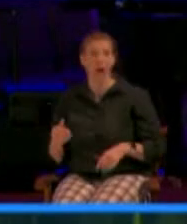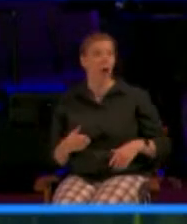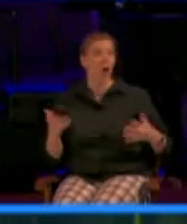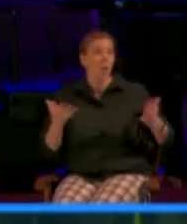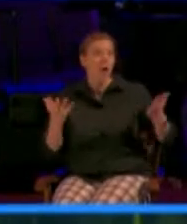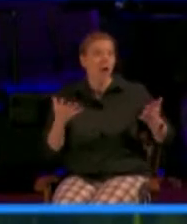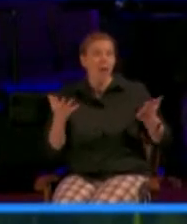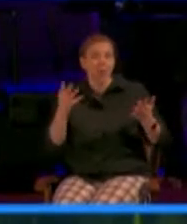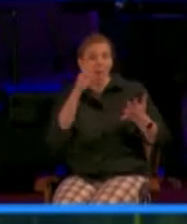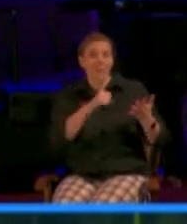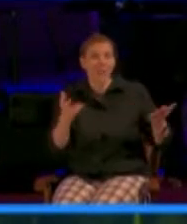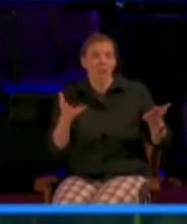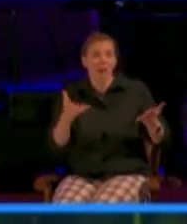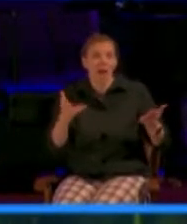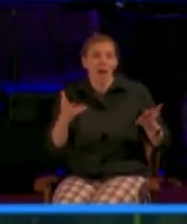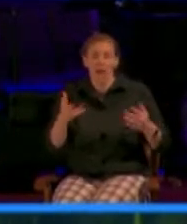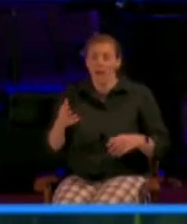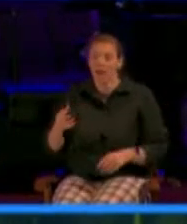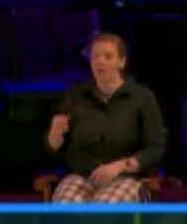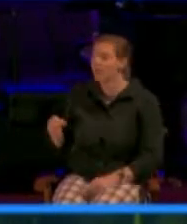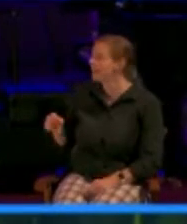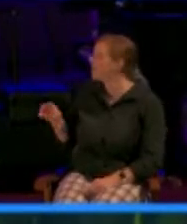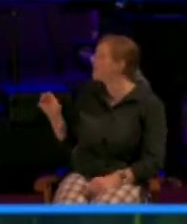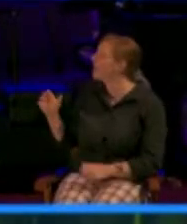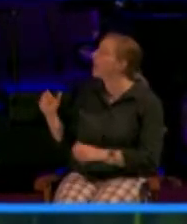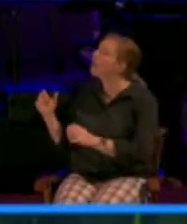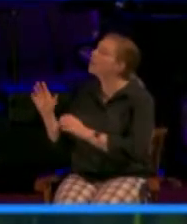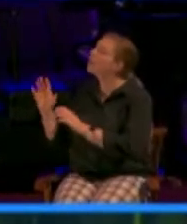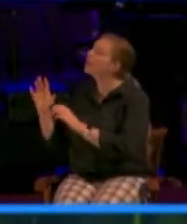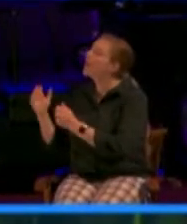in heaven. Then come and follow me.